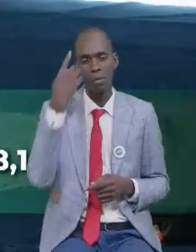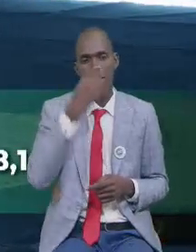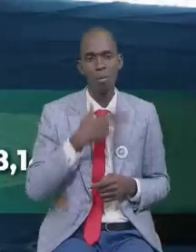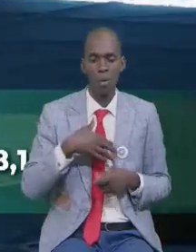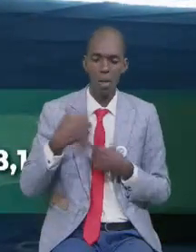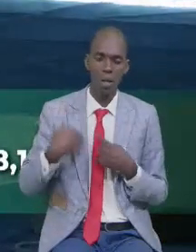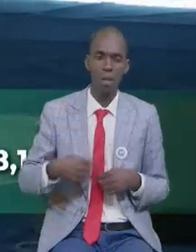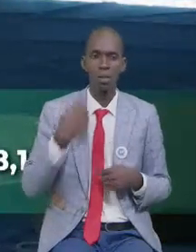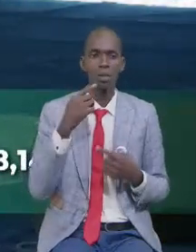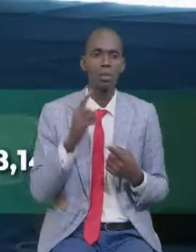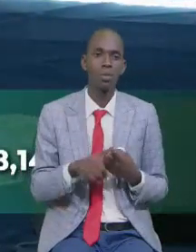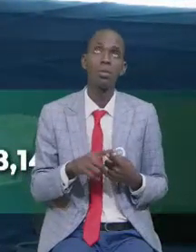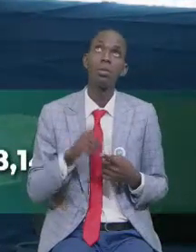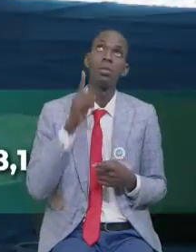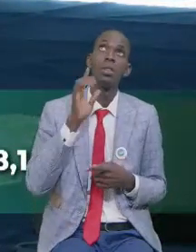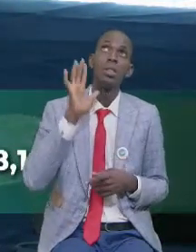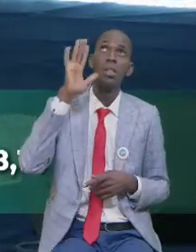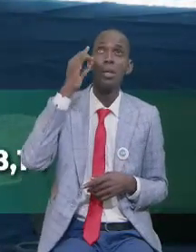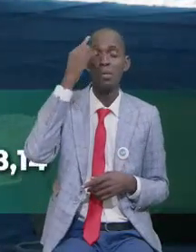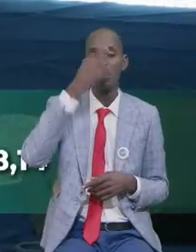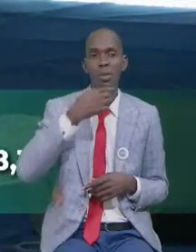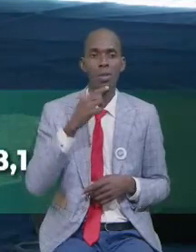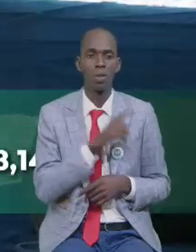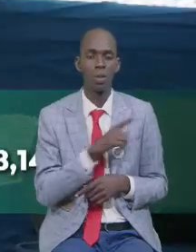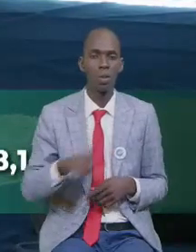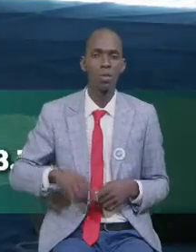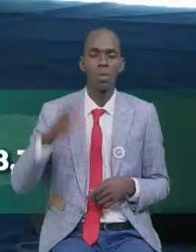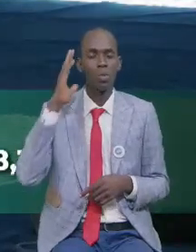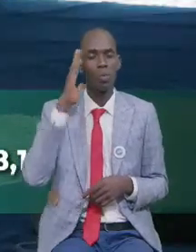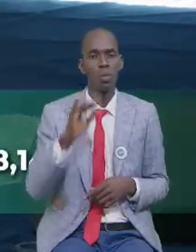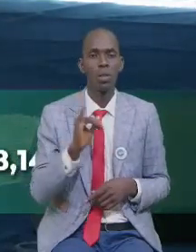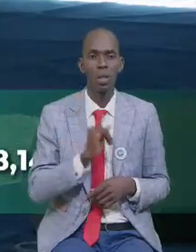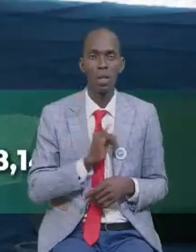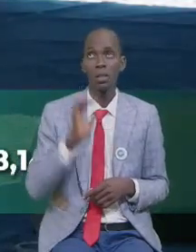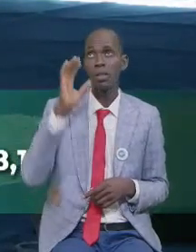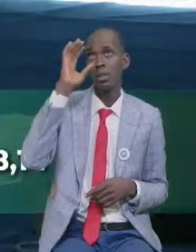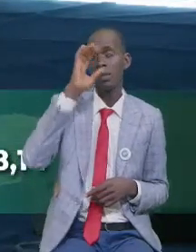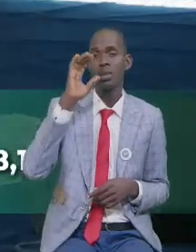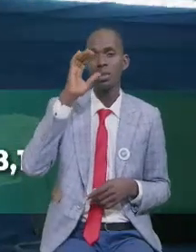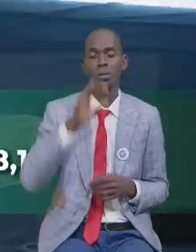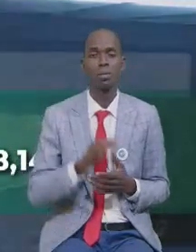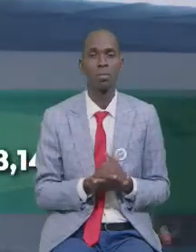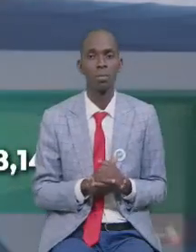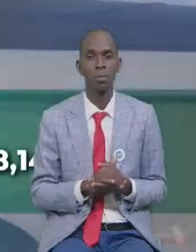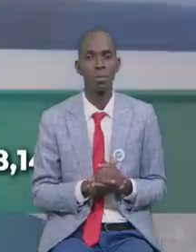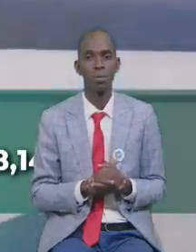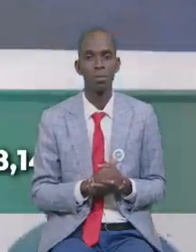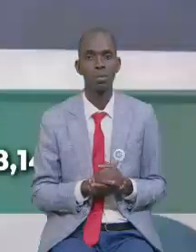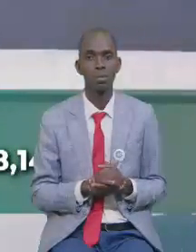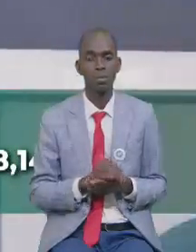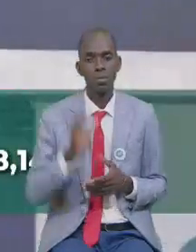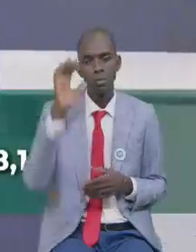said unto thee, thy face, Lord, will I seek.